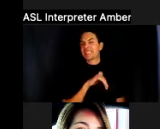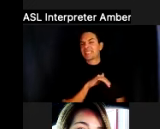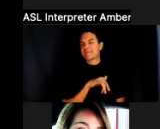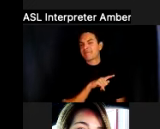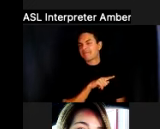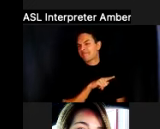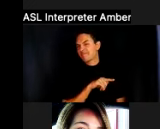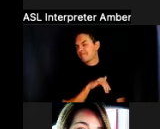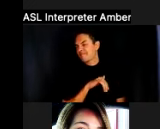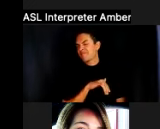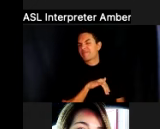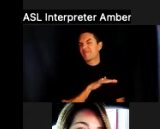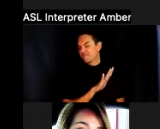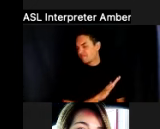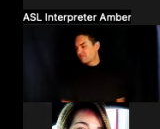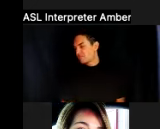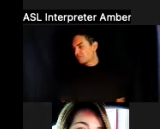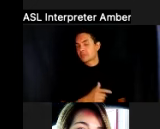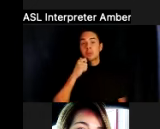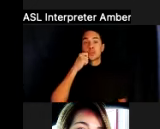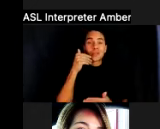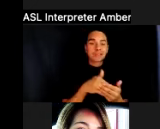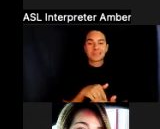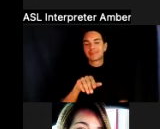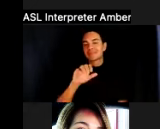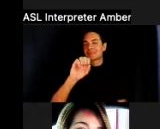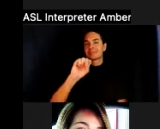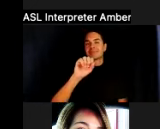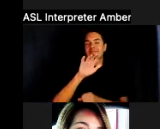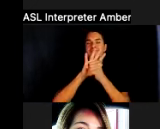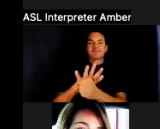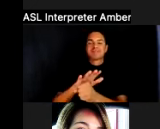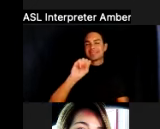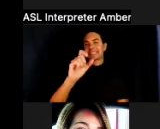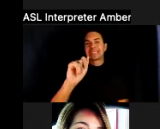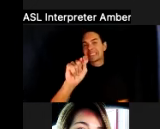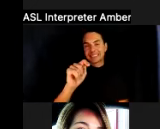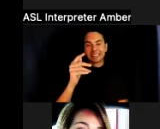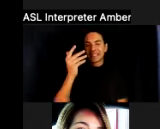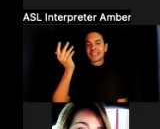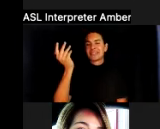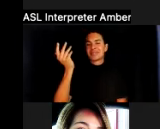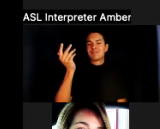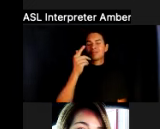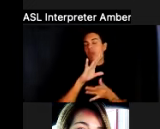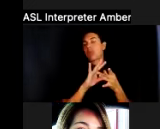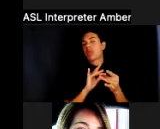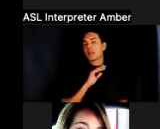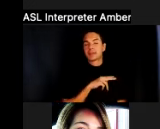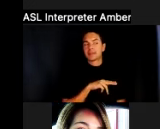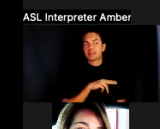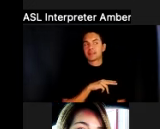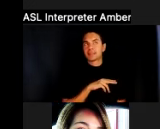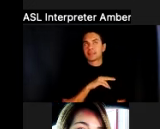certain way, whether those things were racist or they were sexist or they were all the things, right? And it was like, okay, well, that's